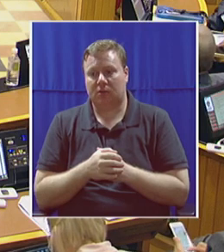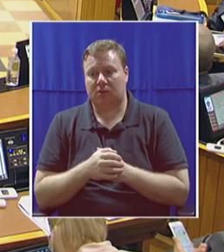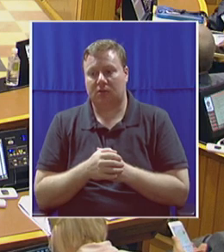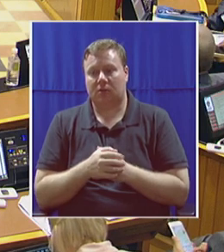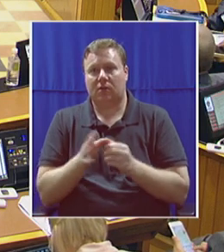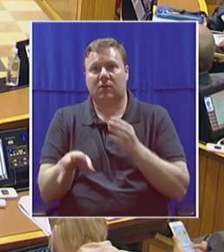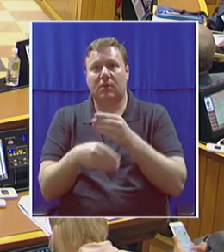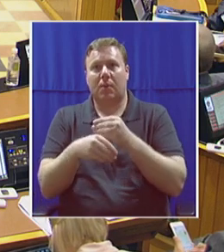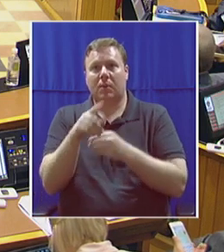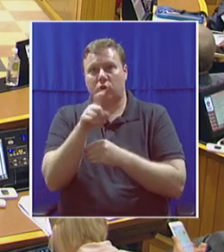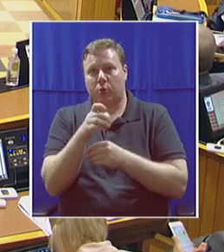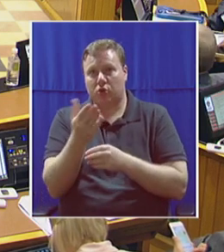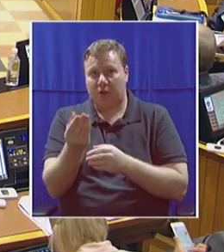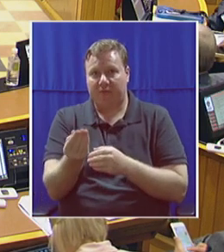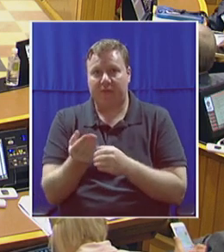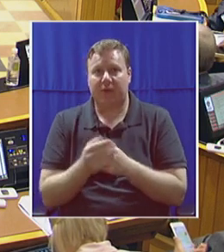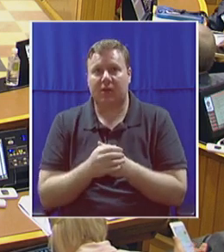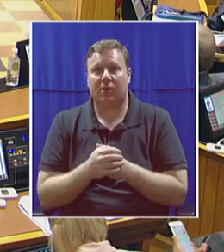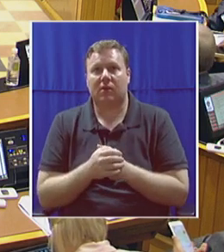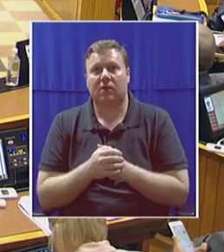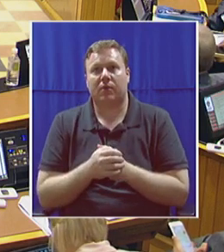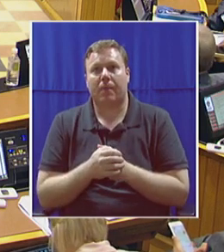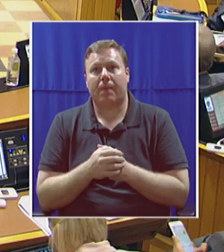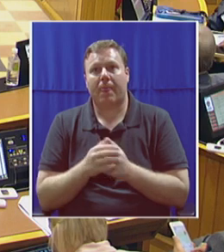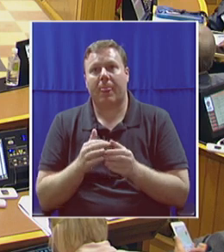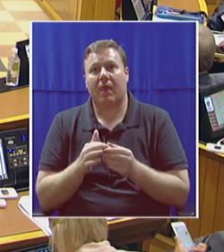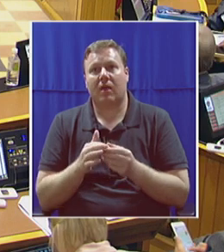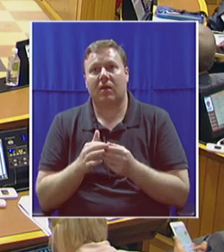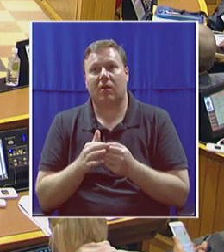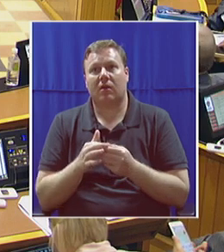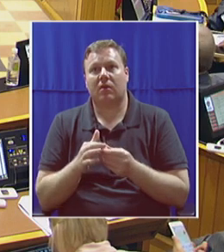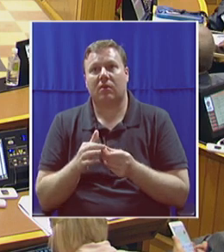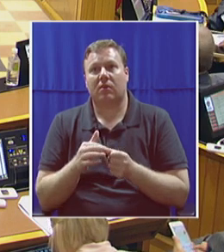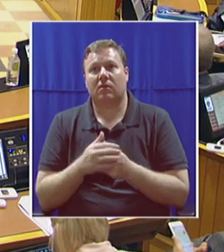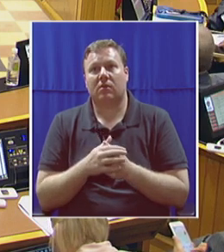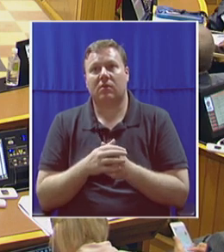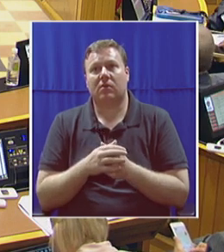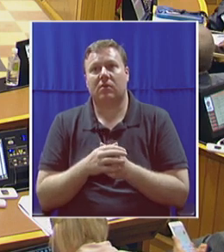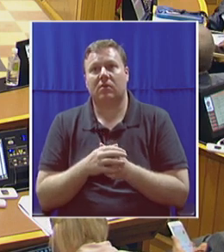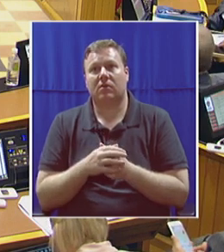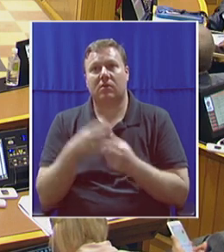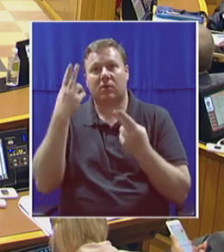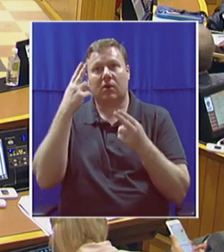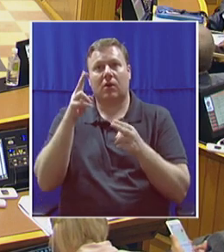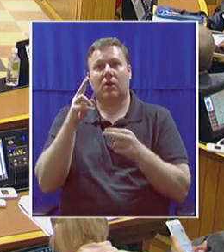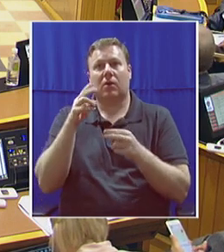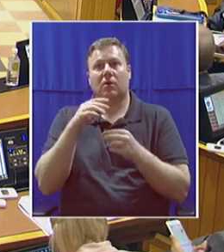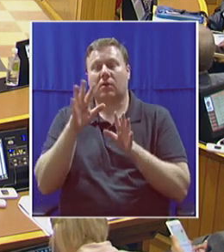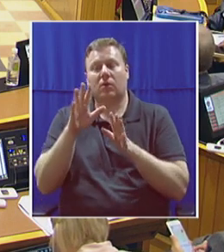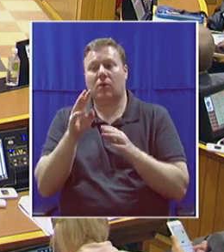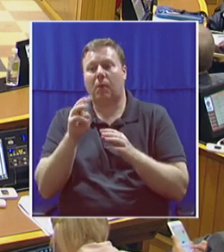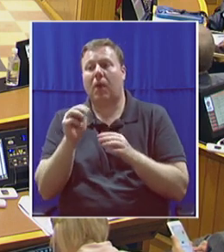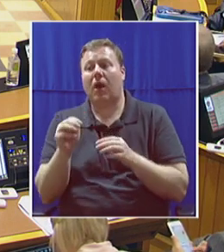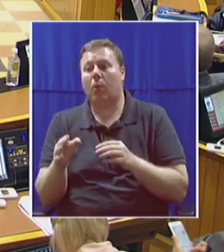supplementary question for Shu yes M